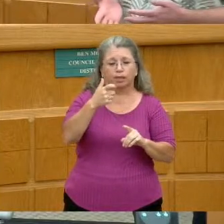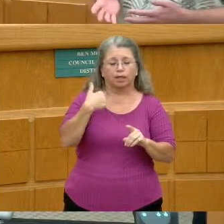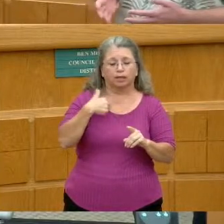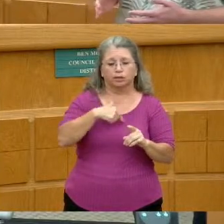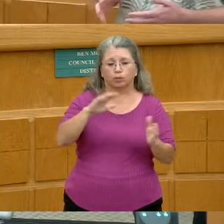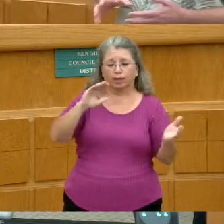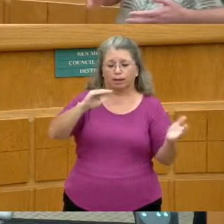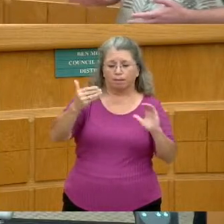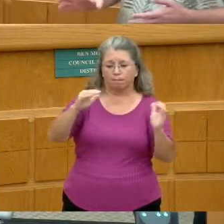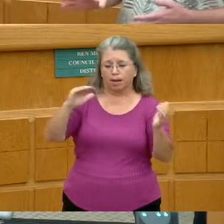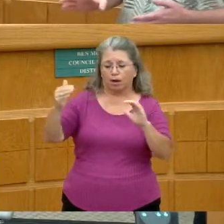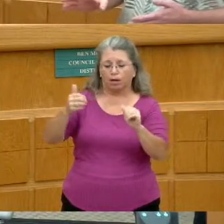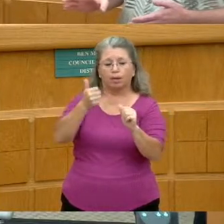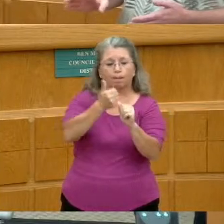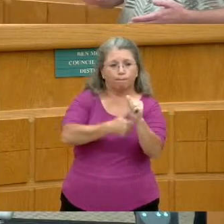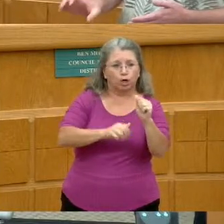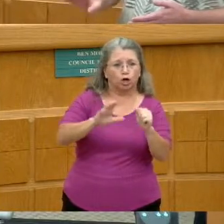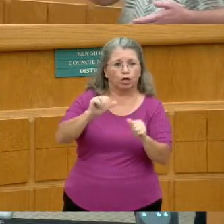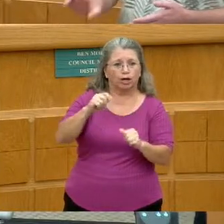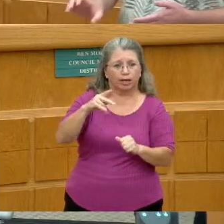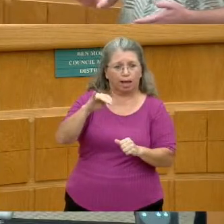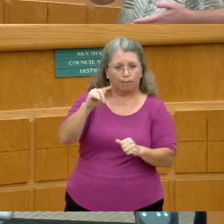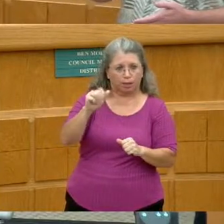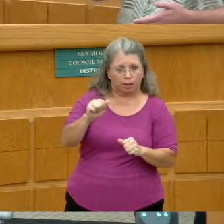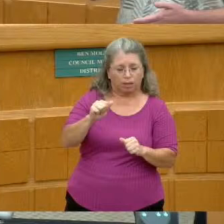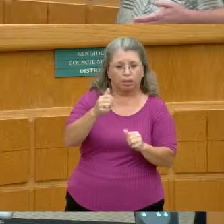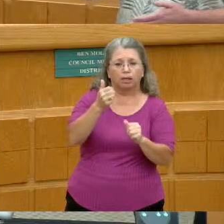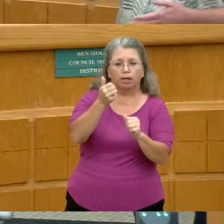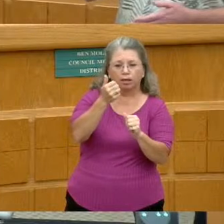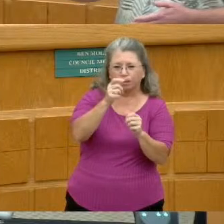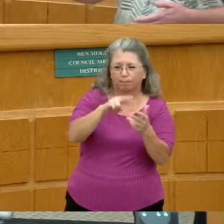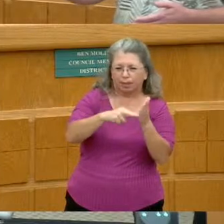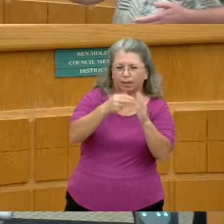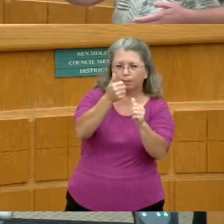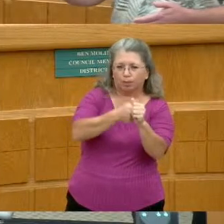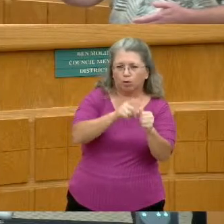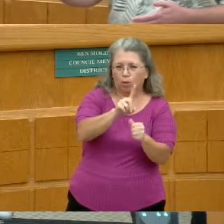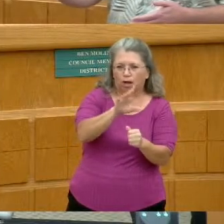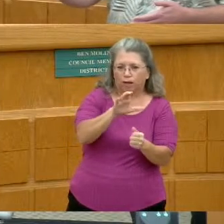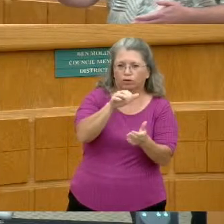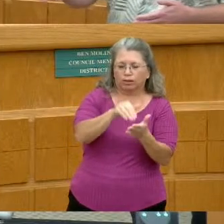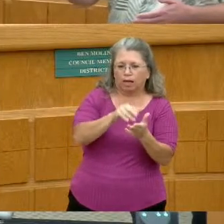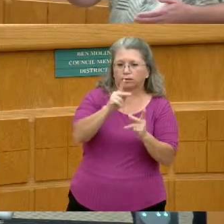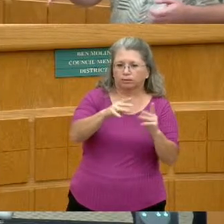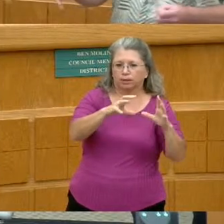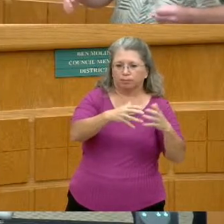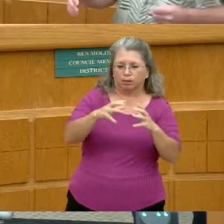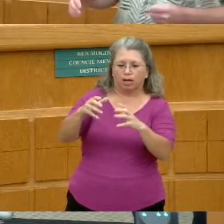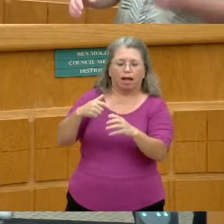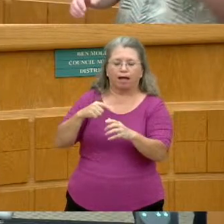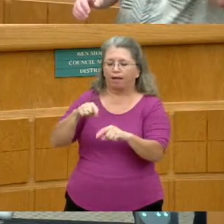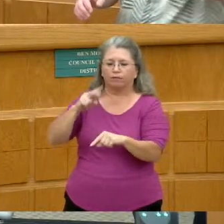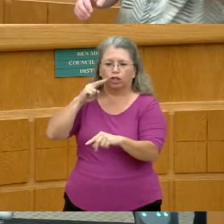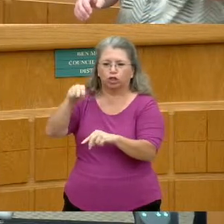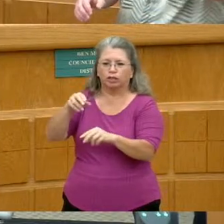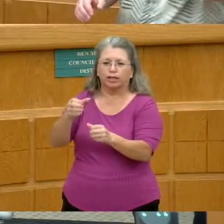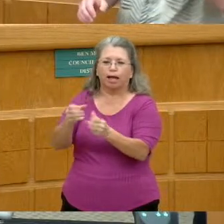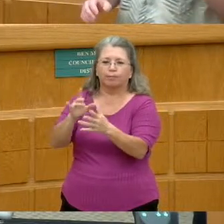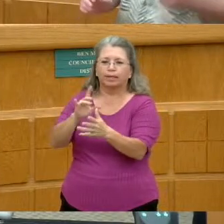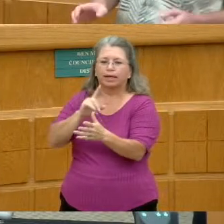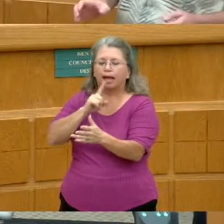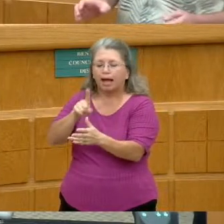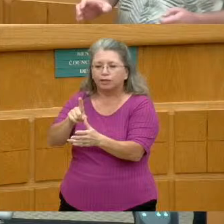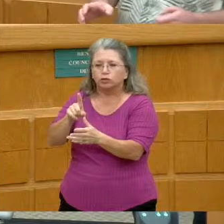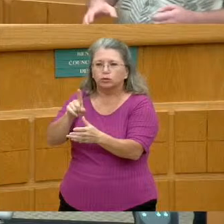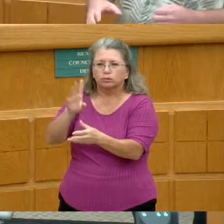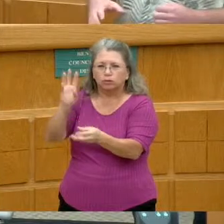there's probably, I'll admit that I haven't looked at how many cases there actually are in San Antonio and